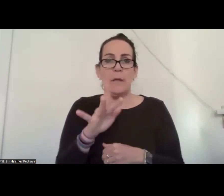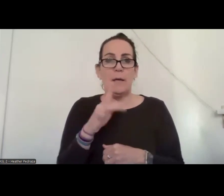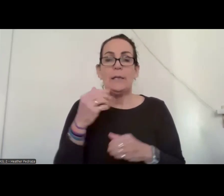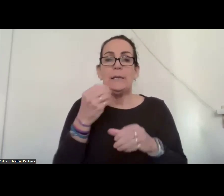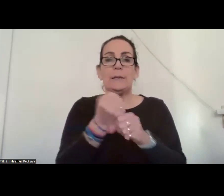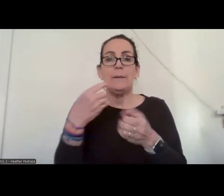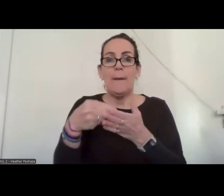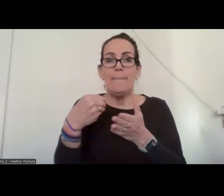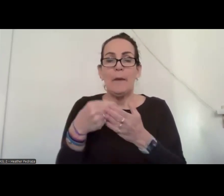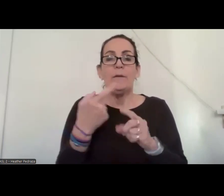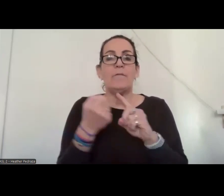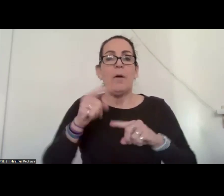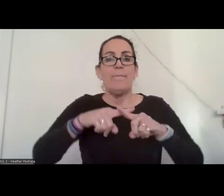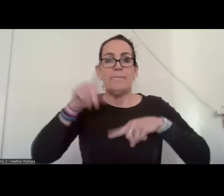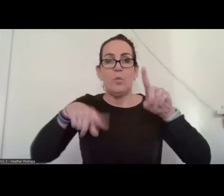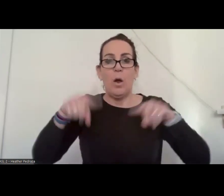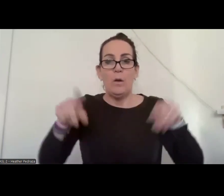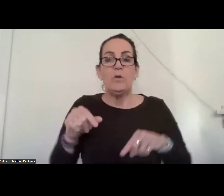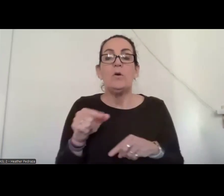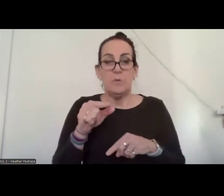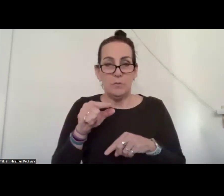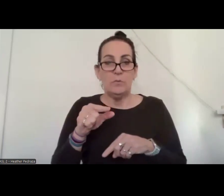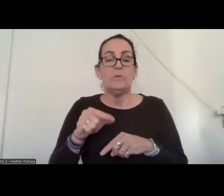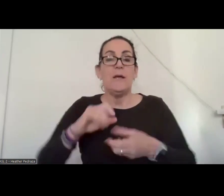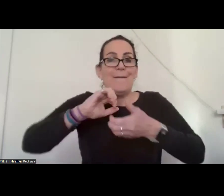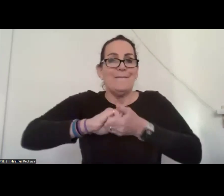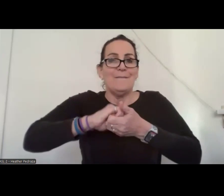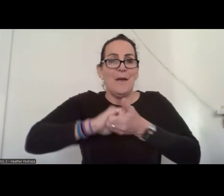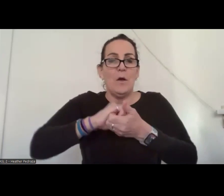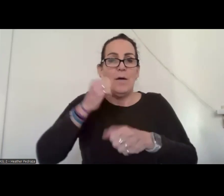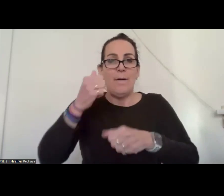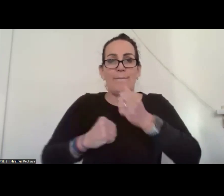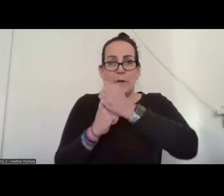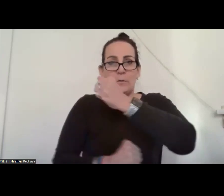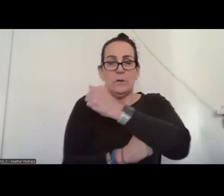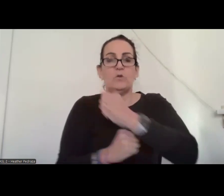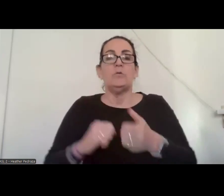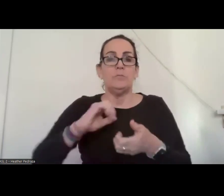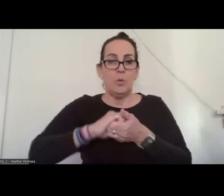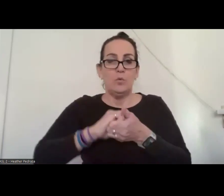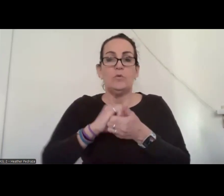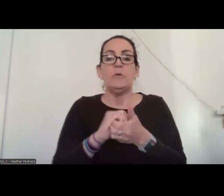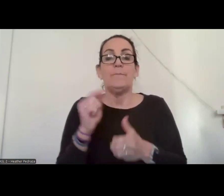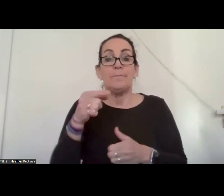variety of our Master Plan for Aging Foundation partners. And these partners then